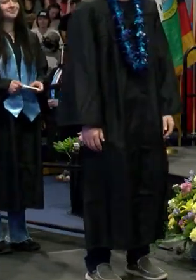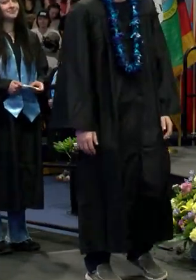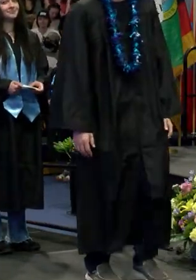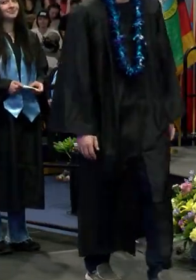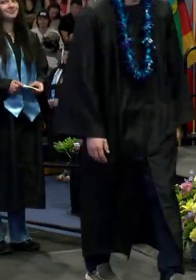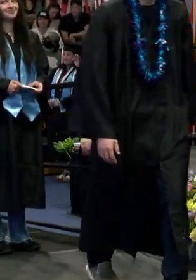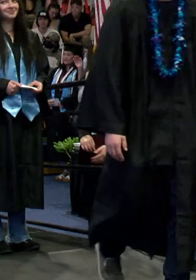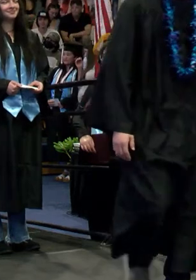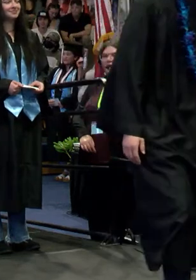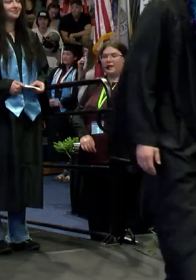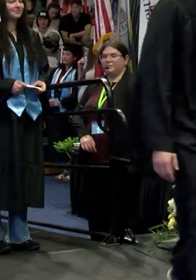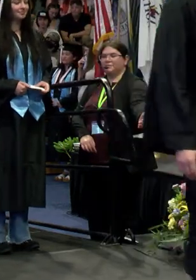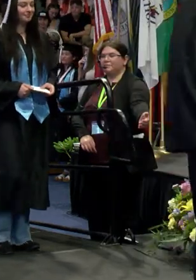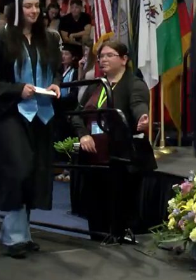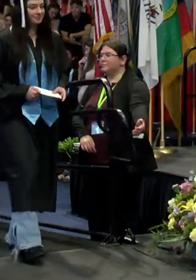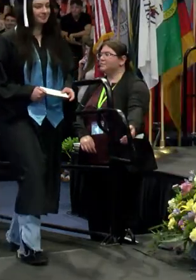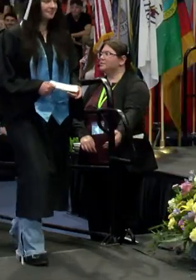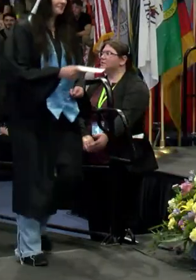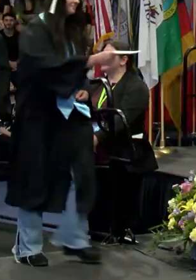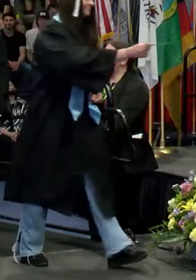Jacob Robison.